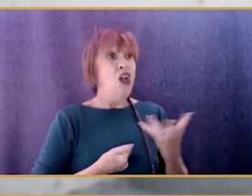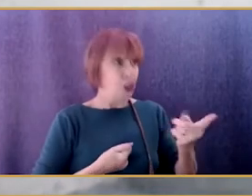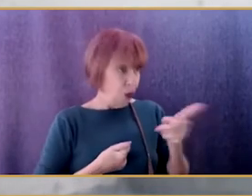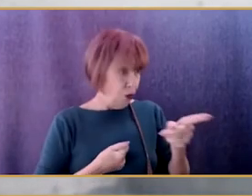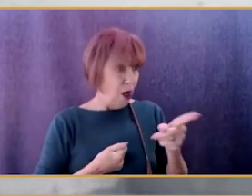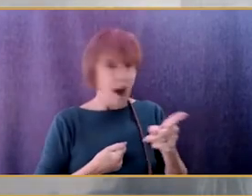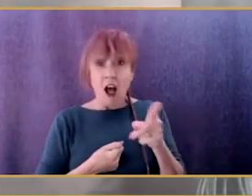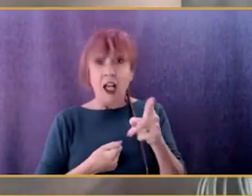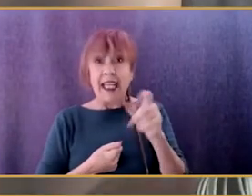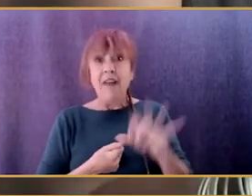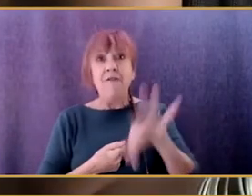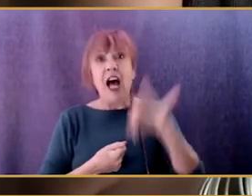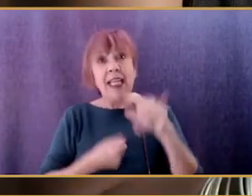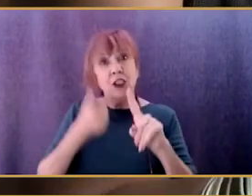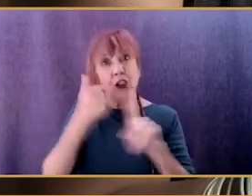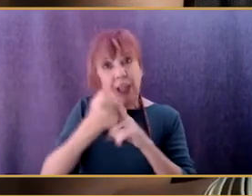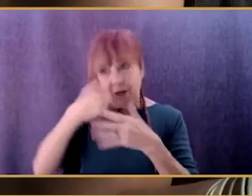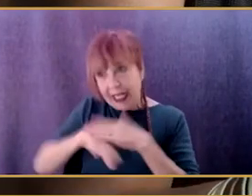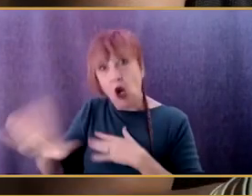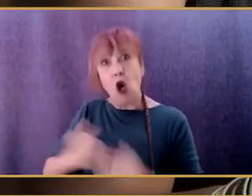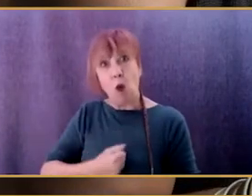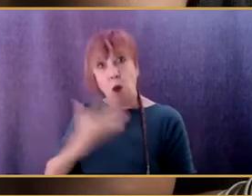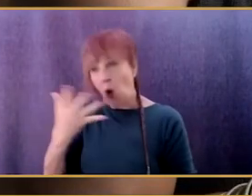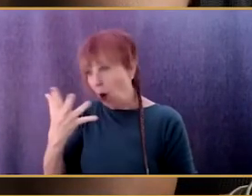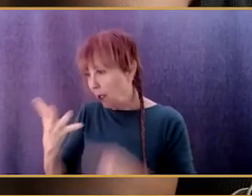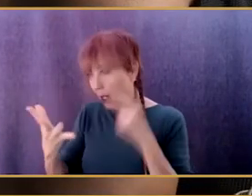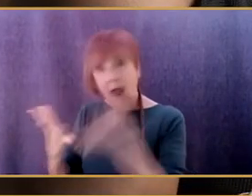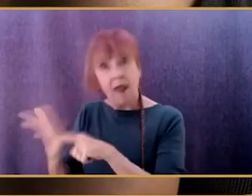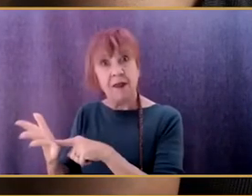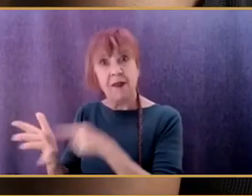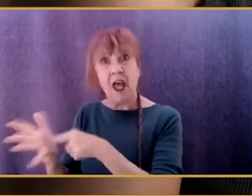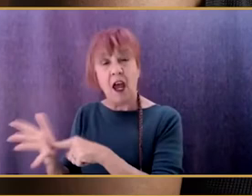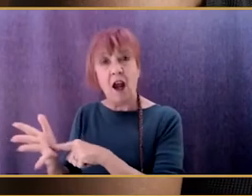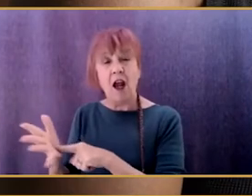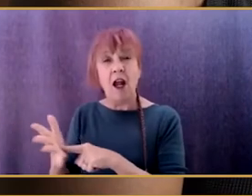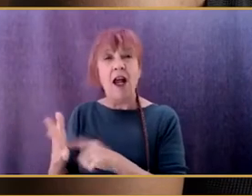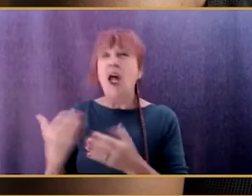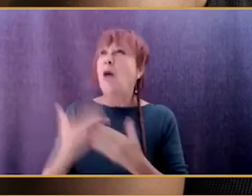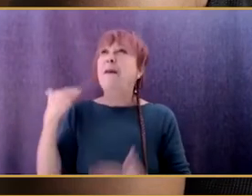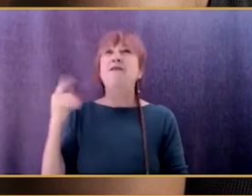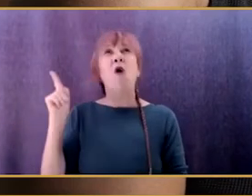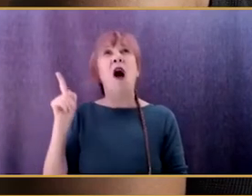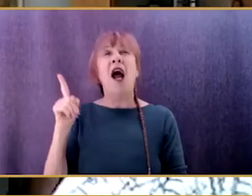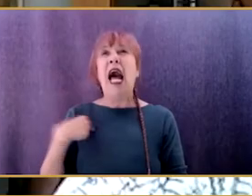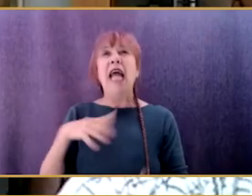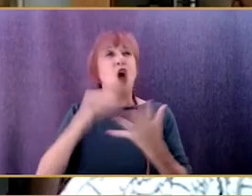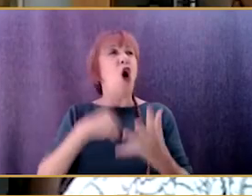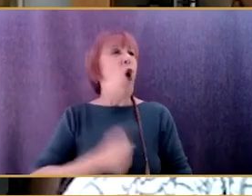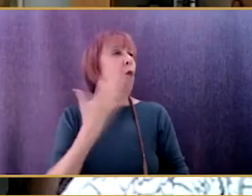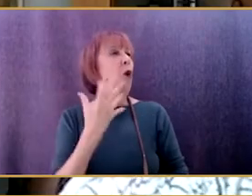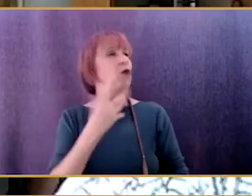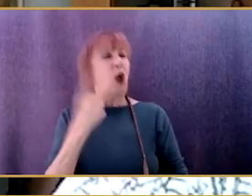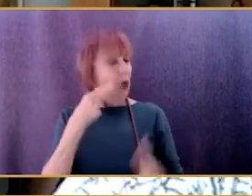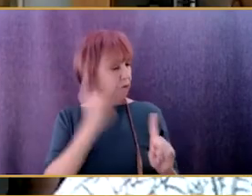yourself in that piece I was taught that poetry only lived in a specific body in a